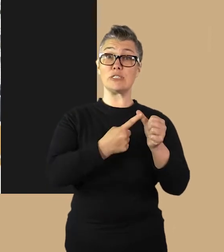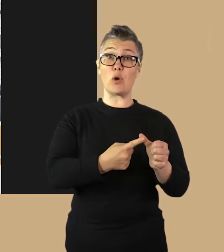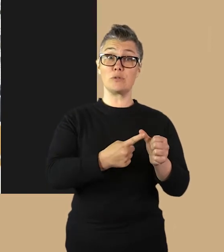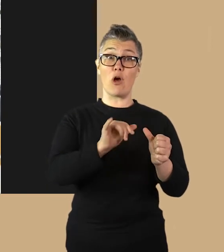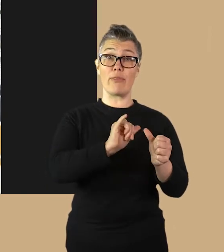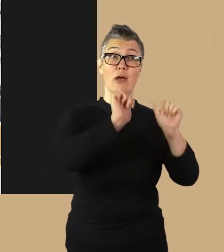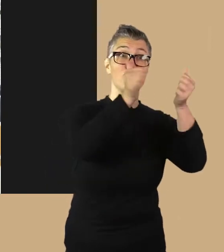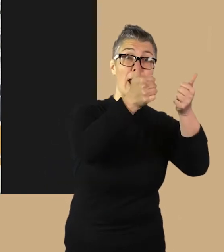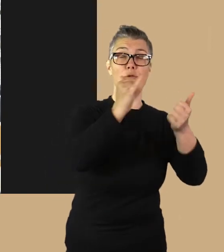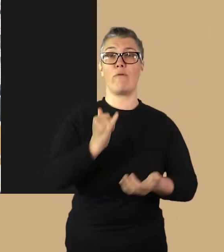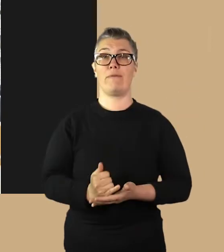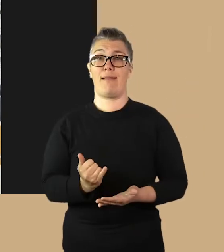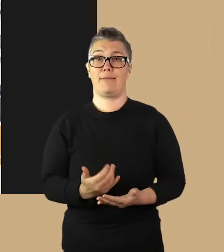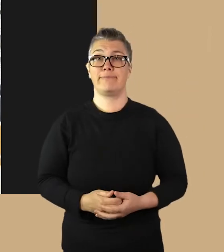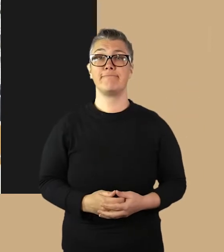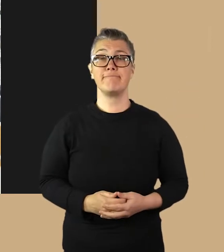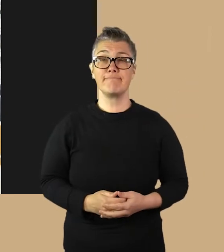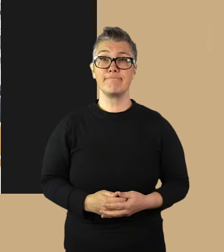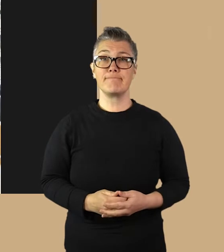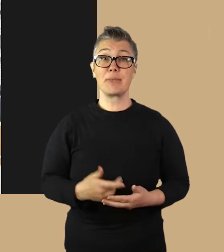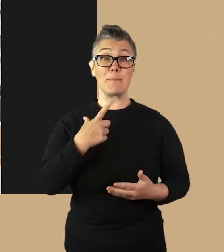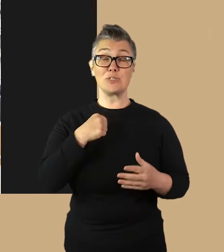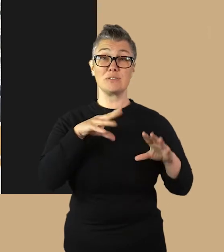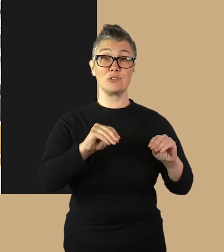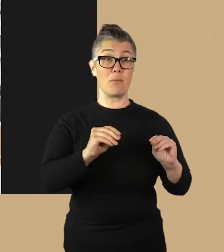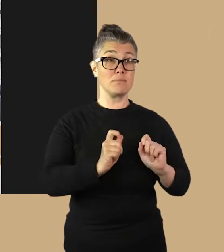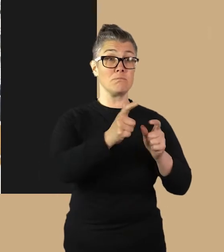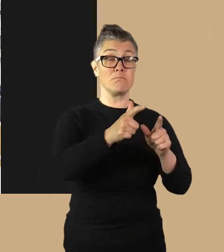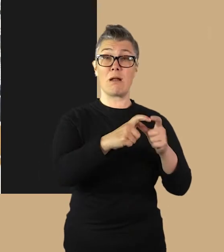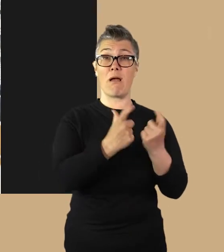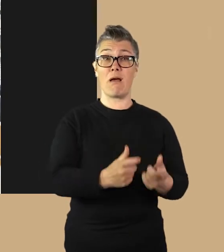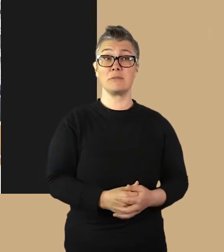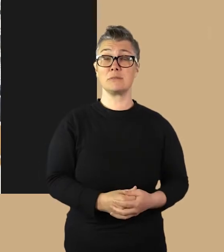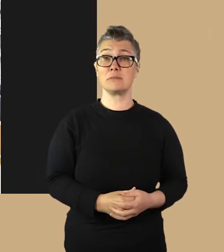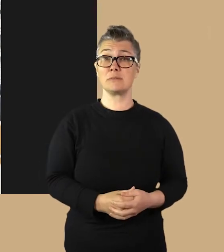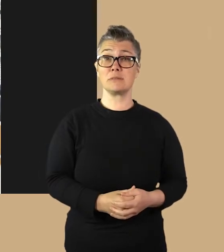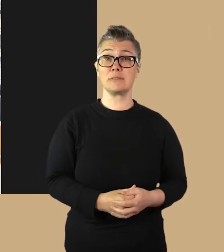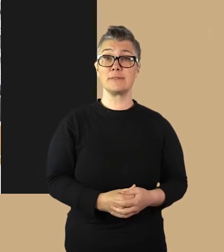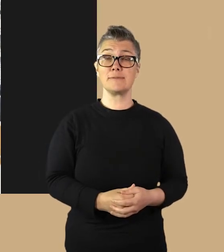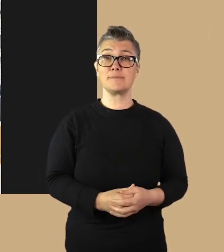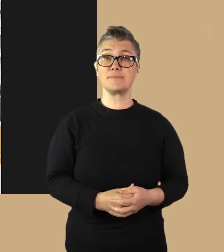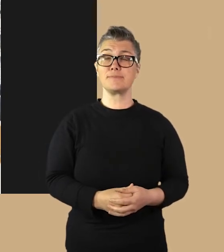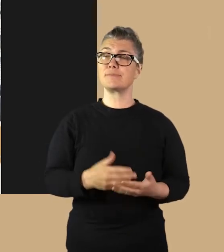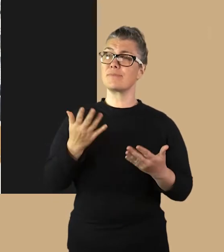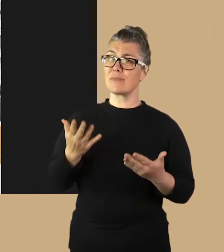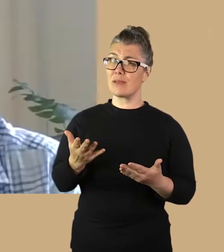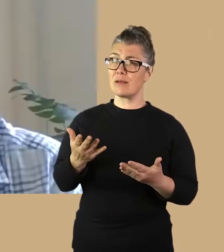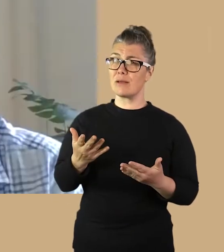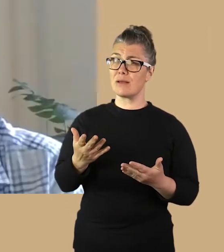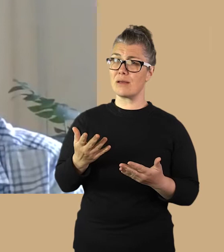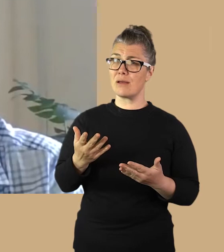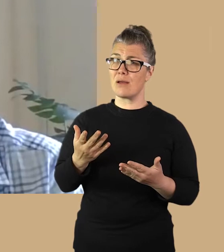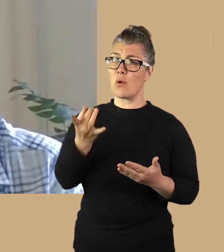are like that, like really good or just complete failure. I would just stop going to class. There